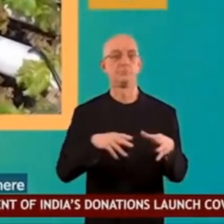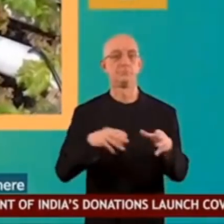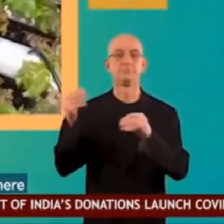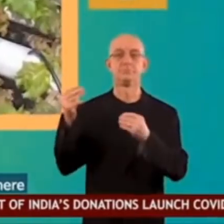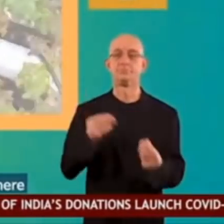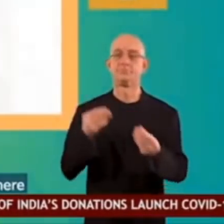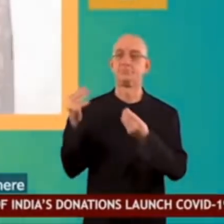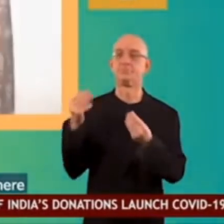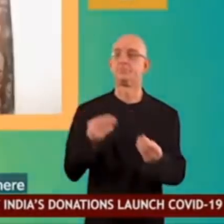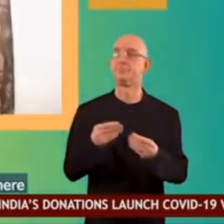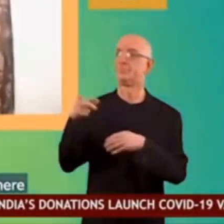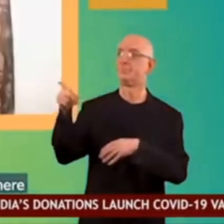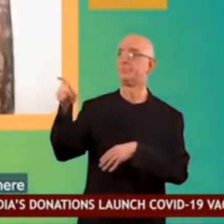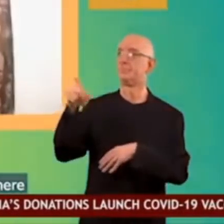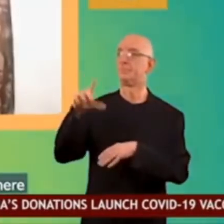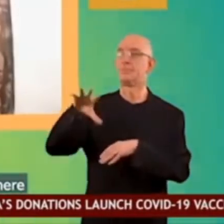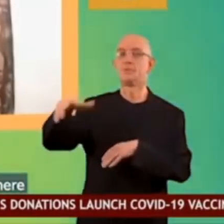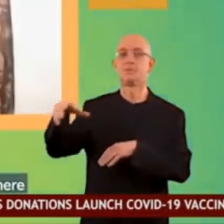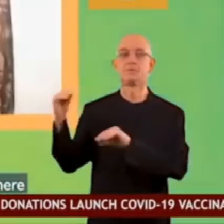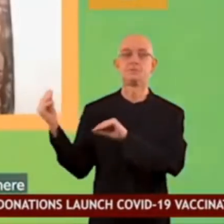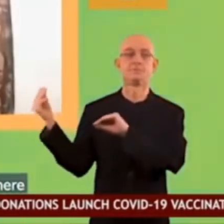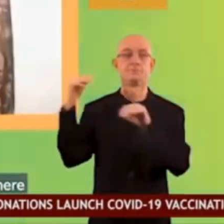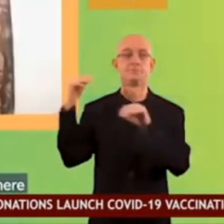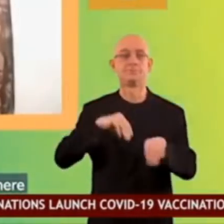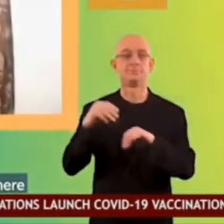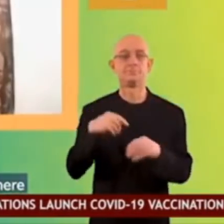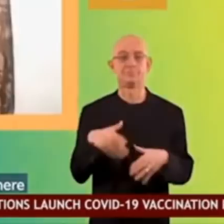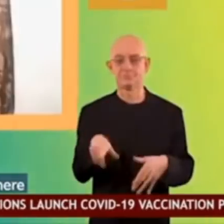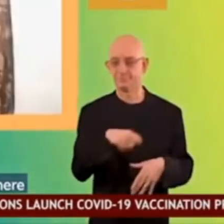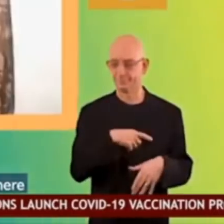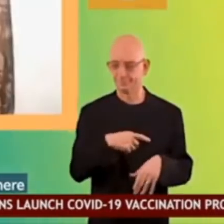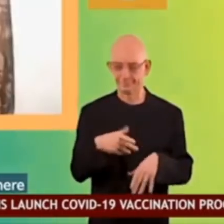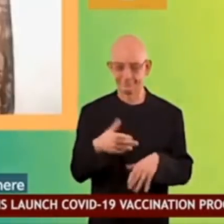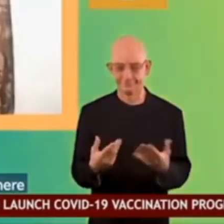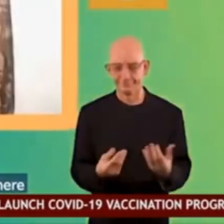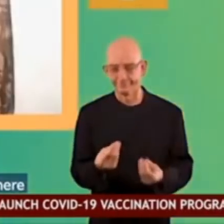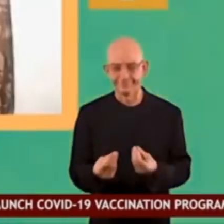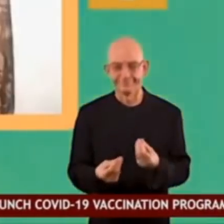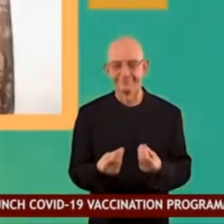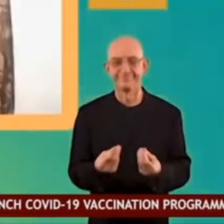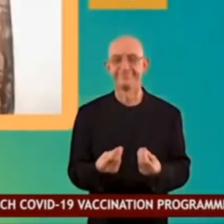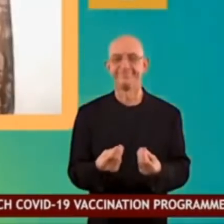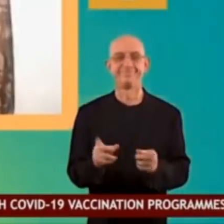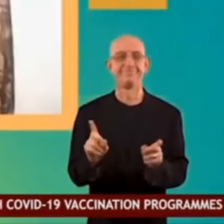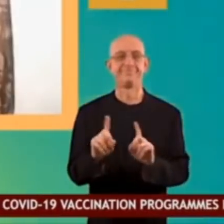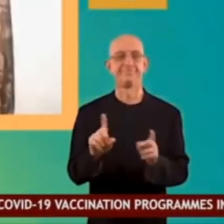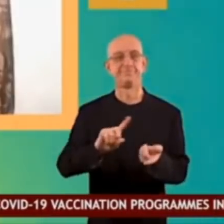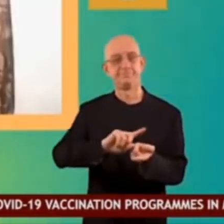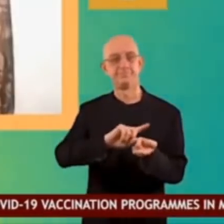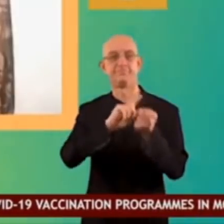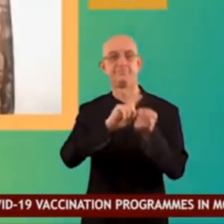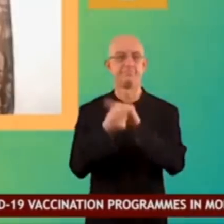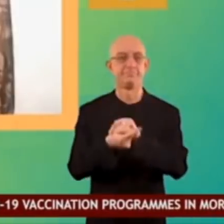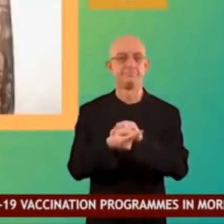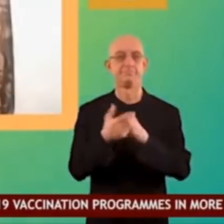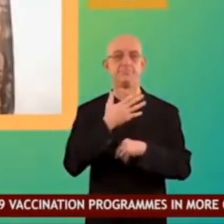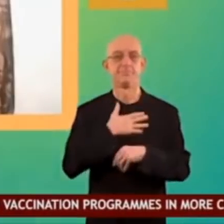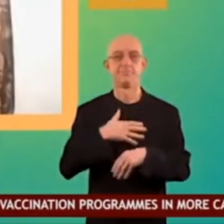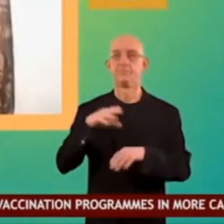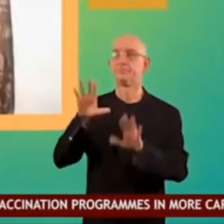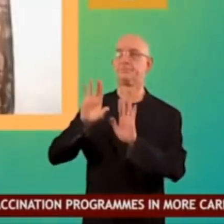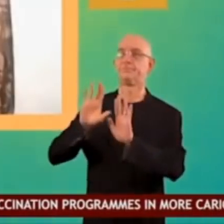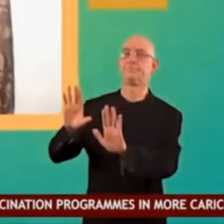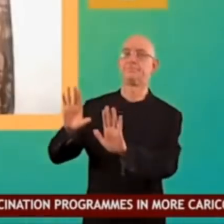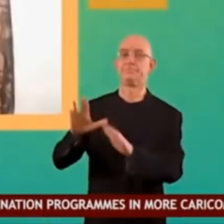a substantial amount of imports coming into our country that can be manufactured here. So one of our